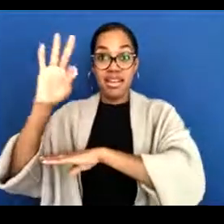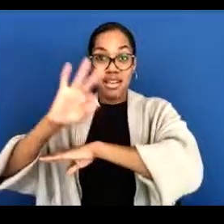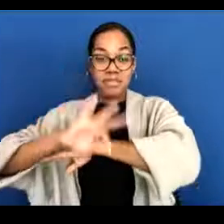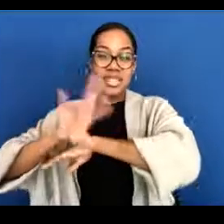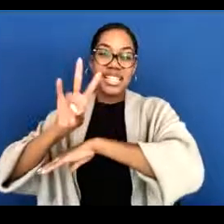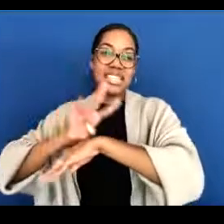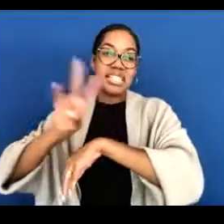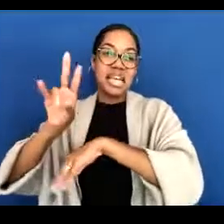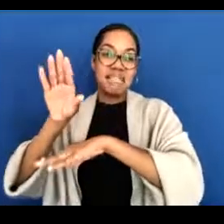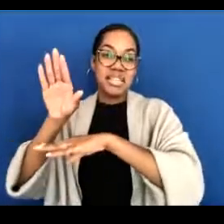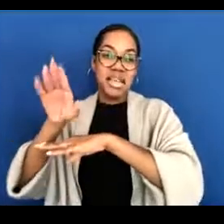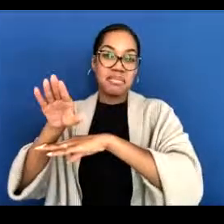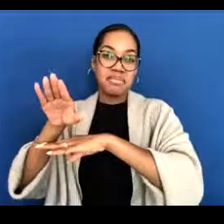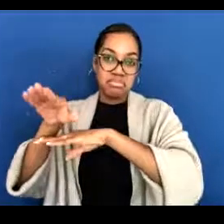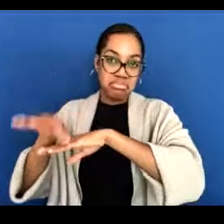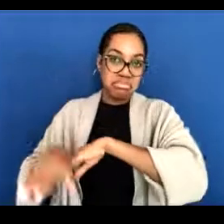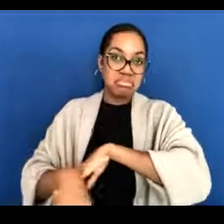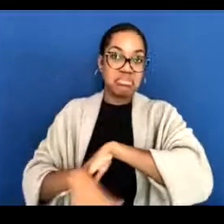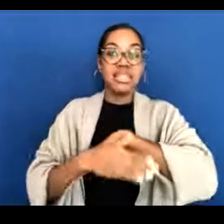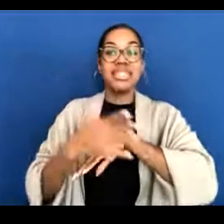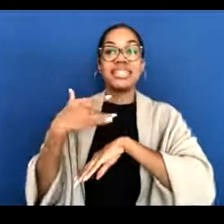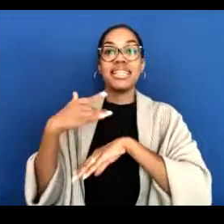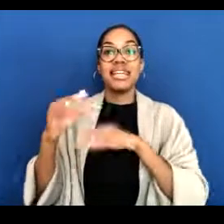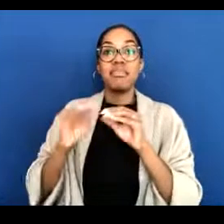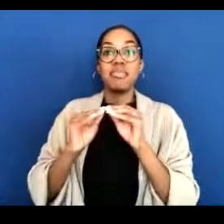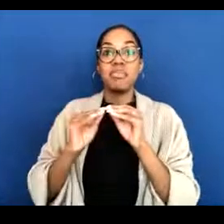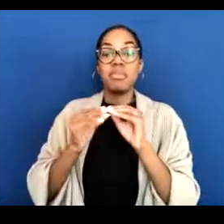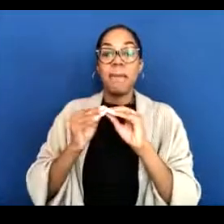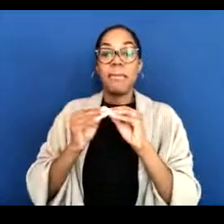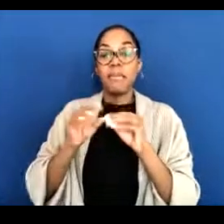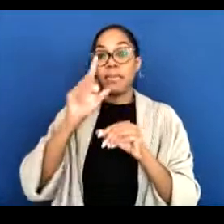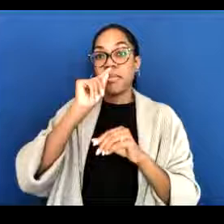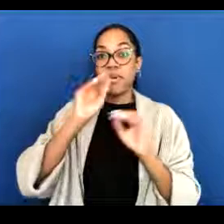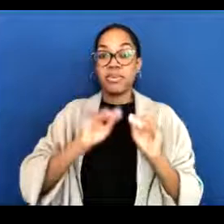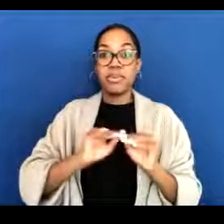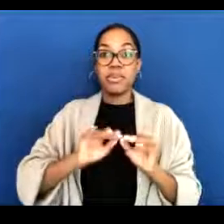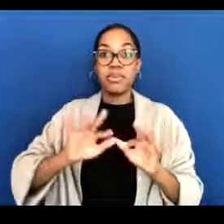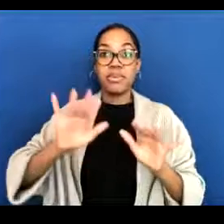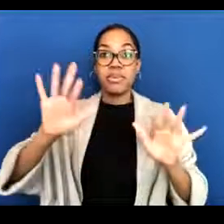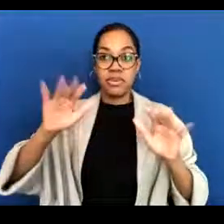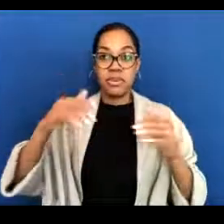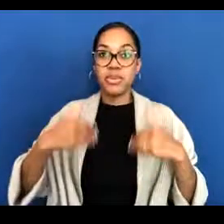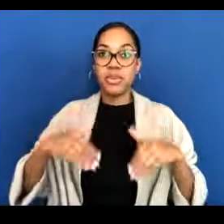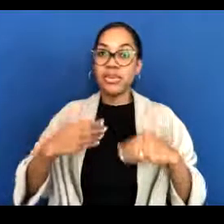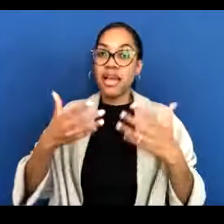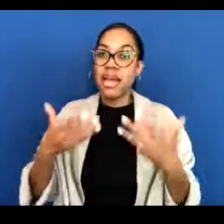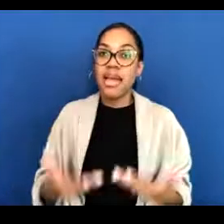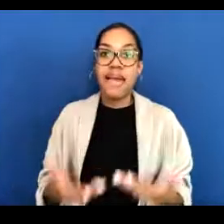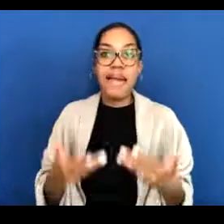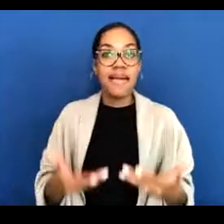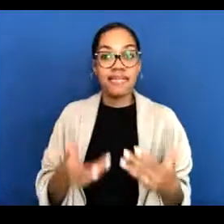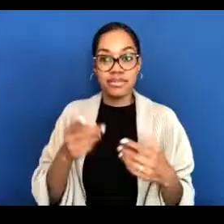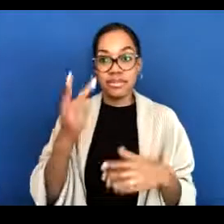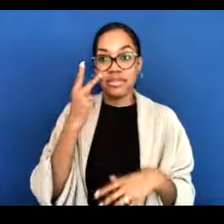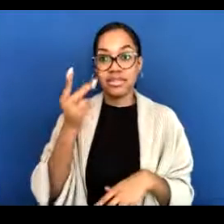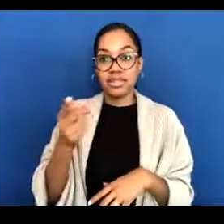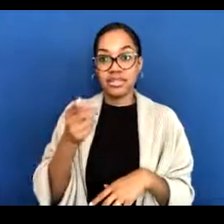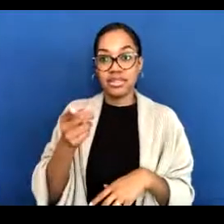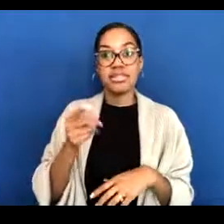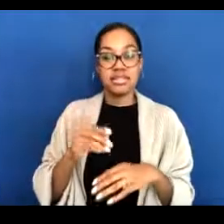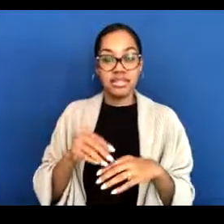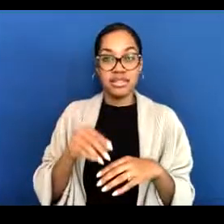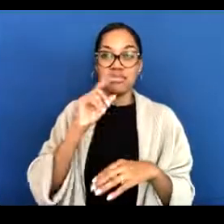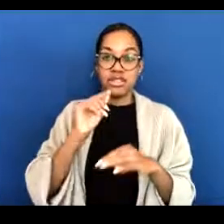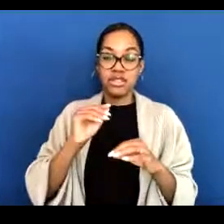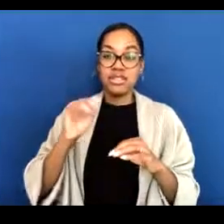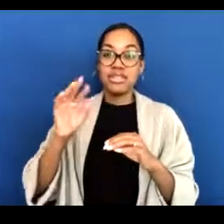the bird migration numbers go up tremendously. And again, you see here heavy to very heavy numbers of birds moving across